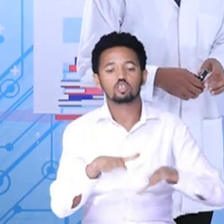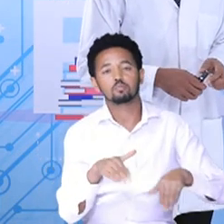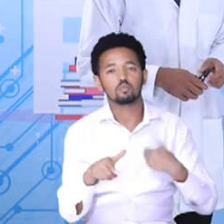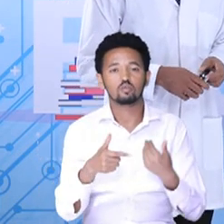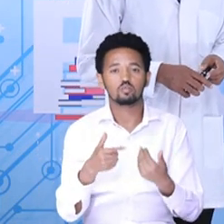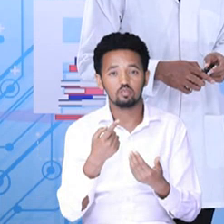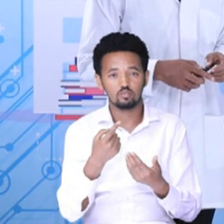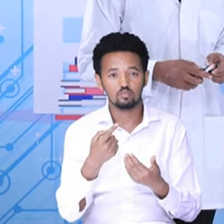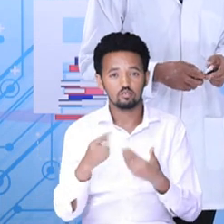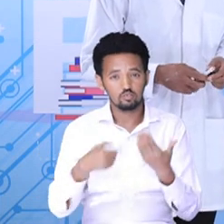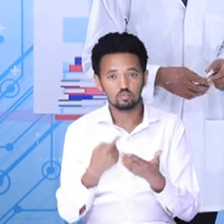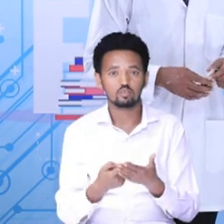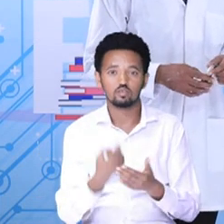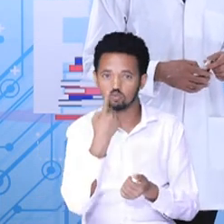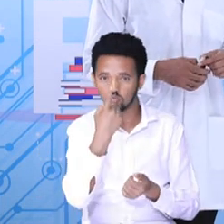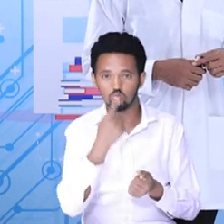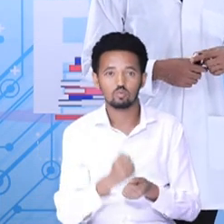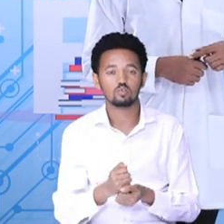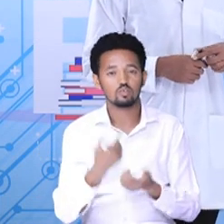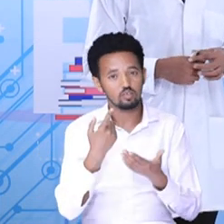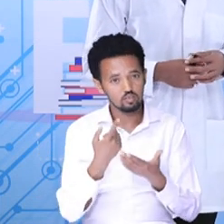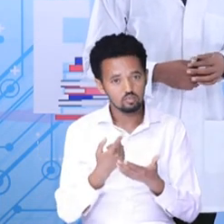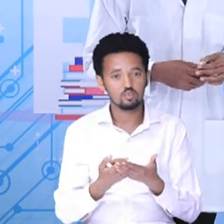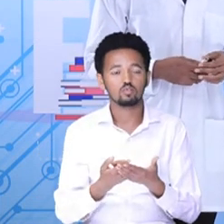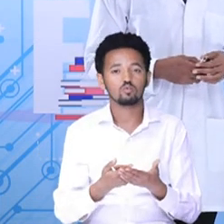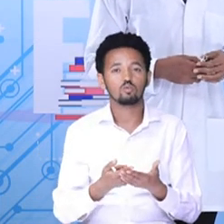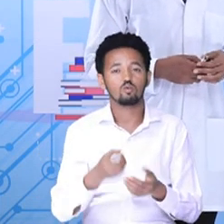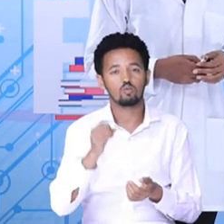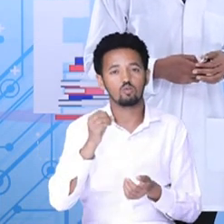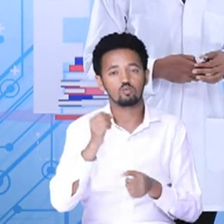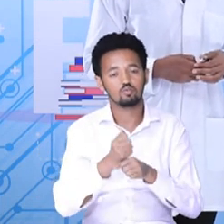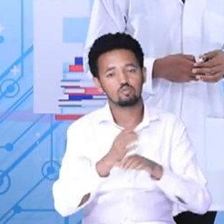This one, land ownership needs their own lands.